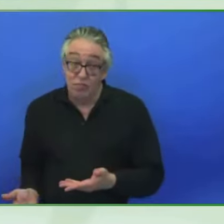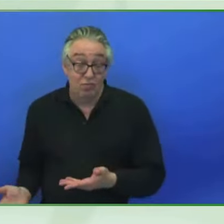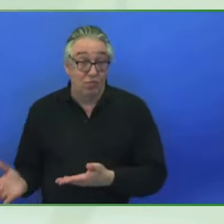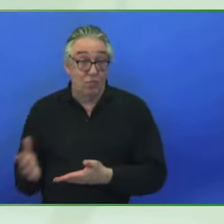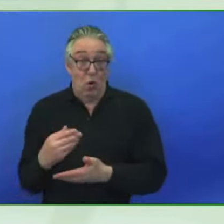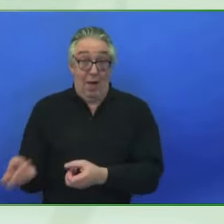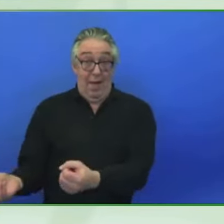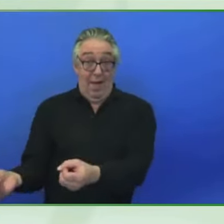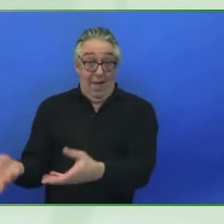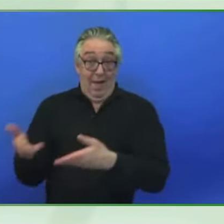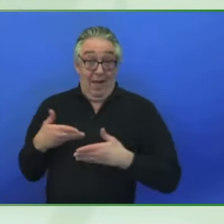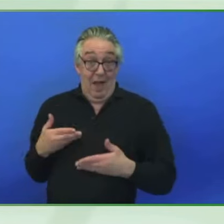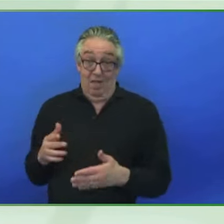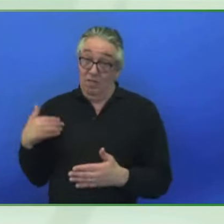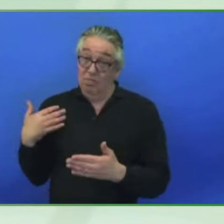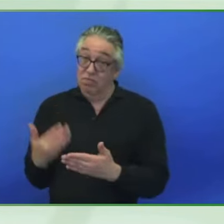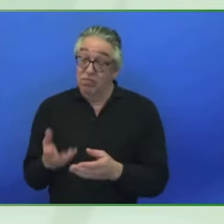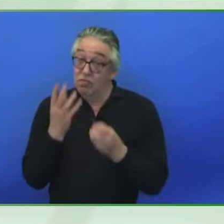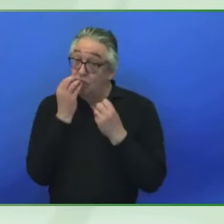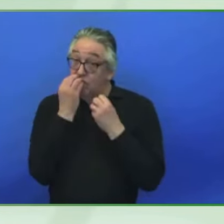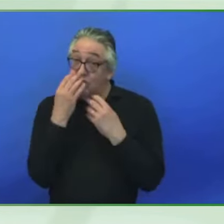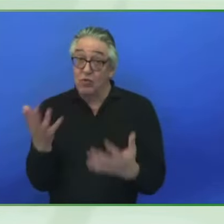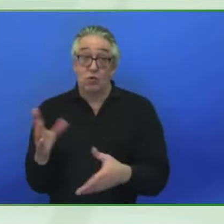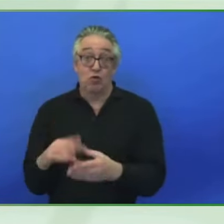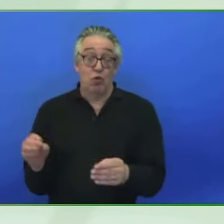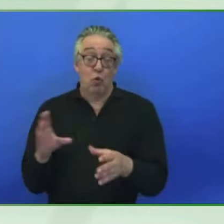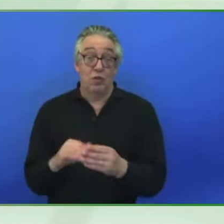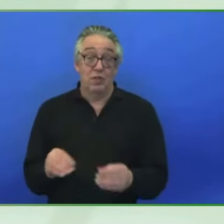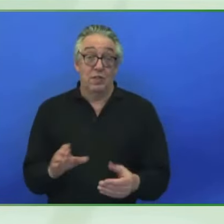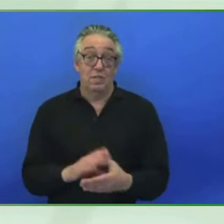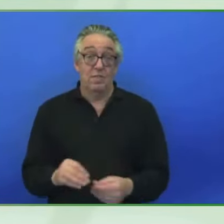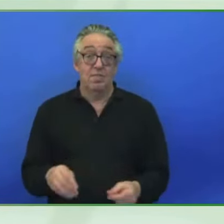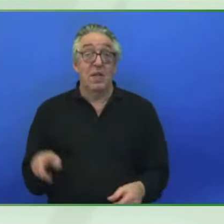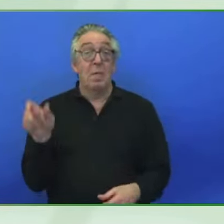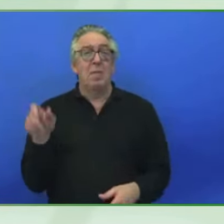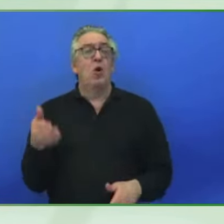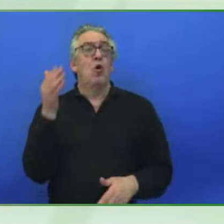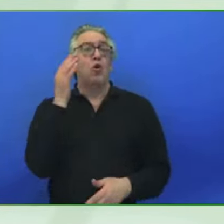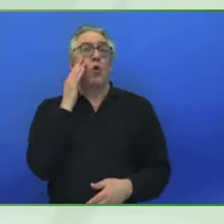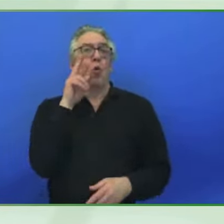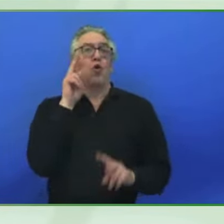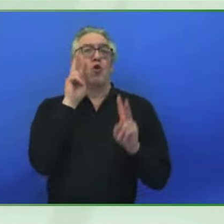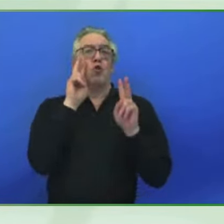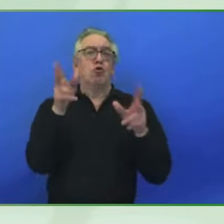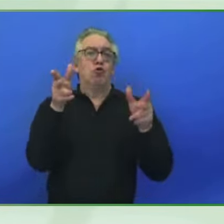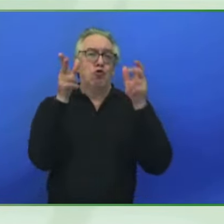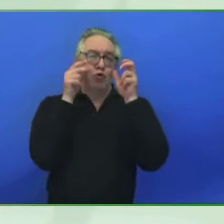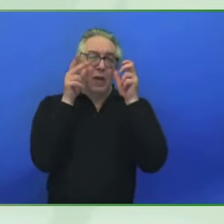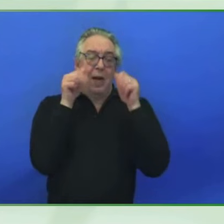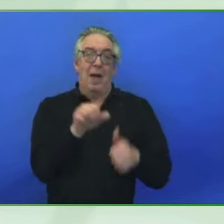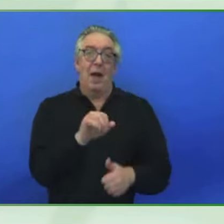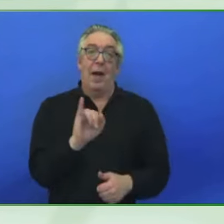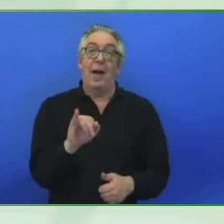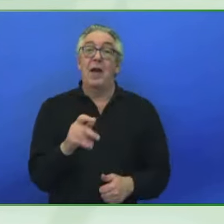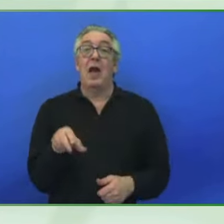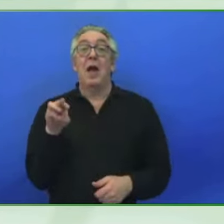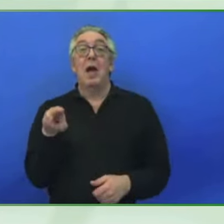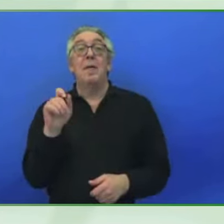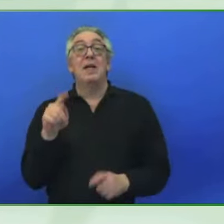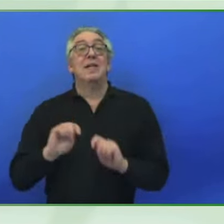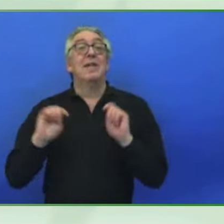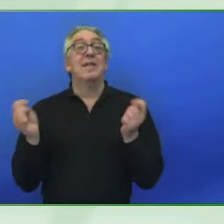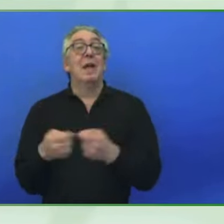years. People know about seeing AI, they know about the captions in Teams, but what they probably don't understand is